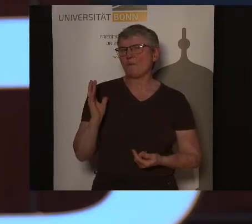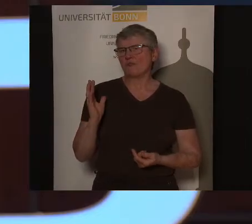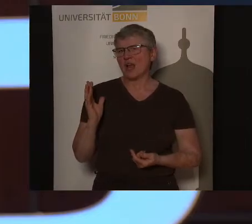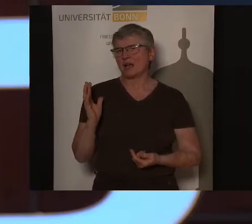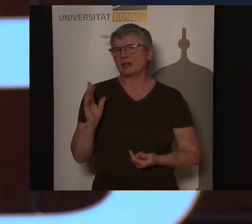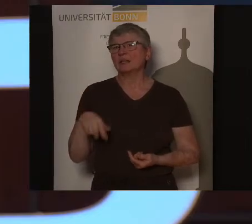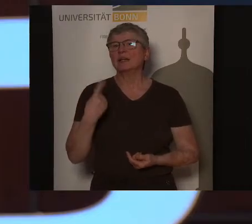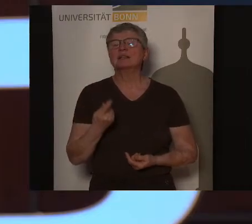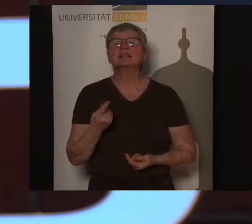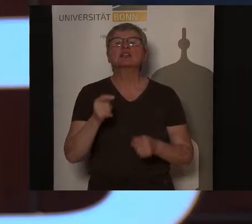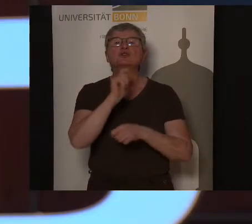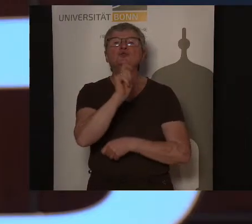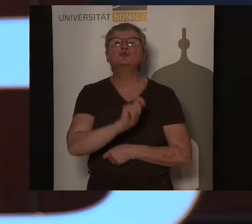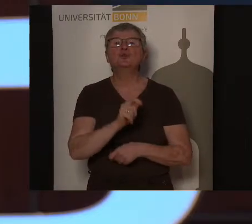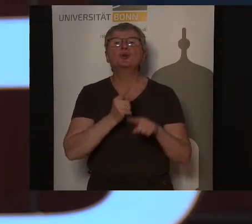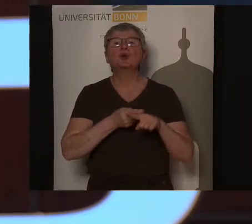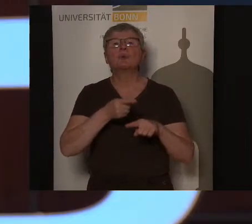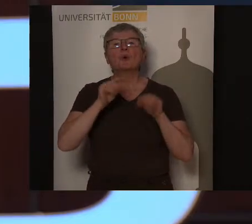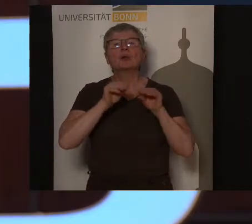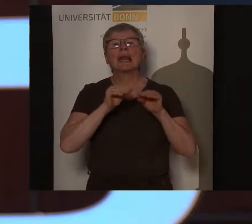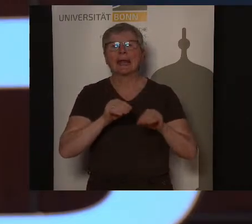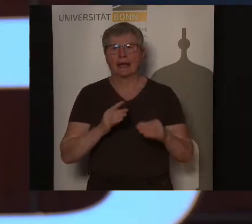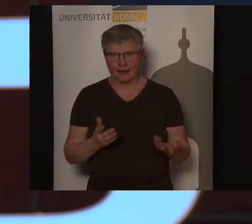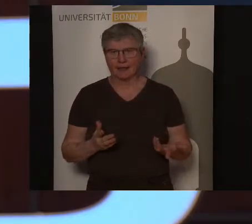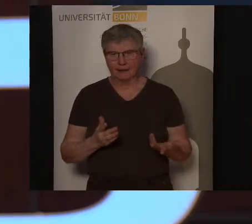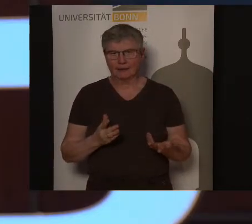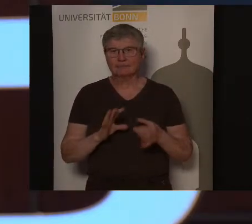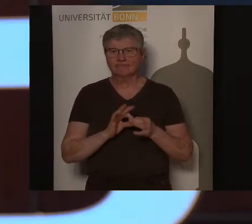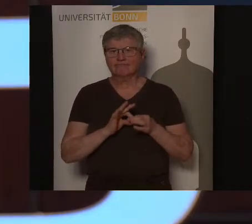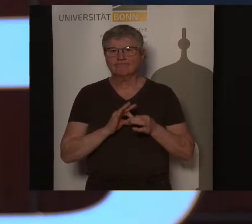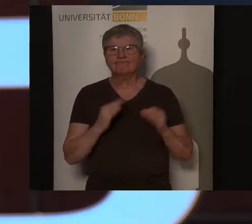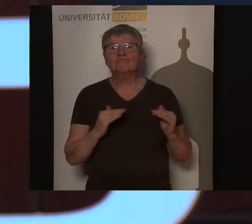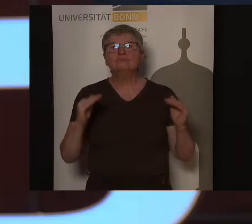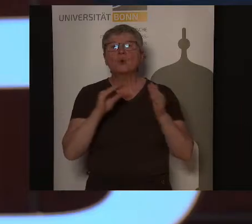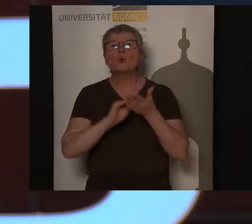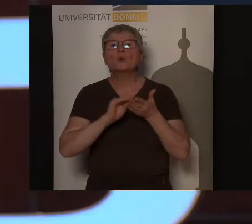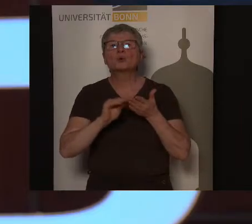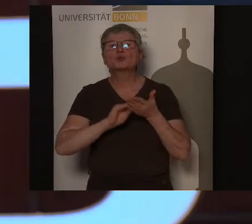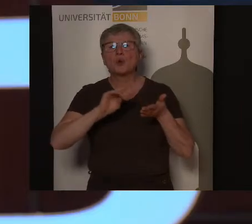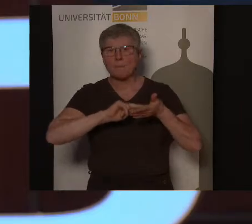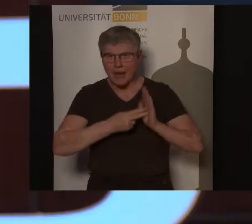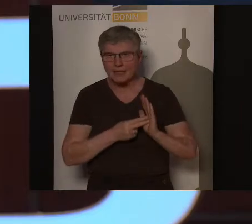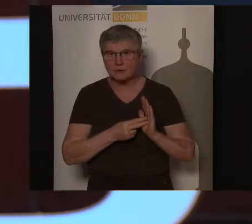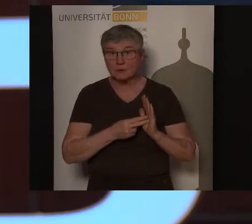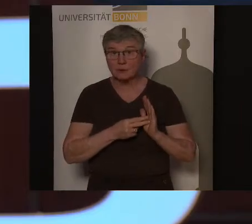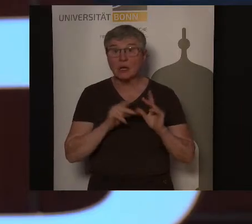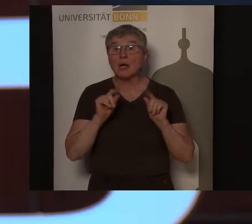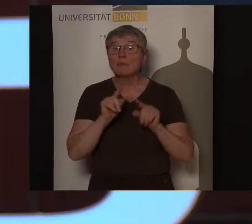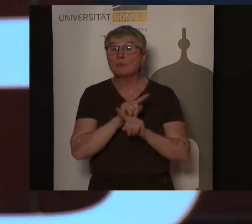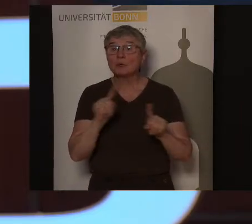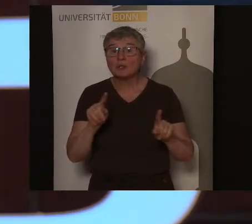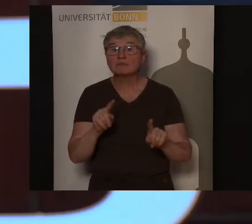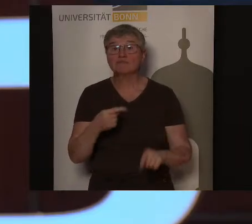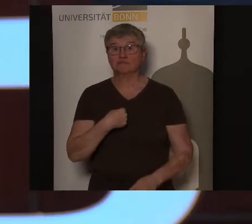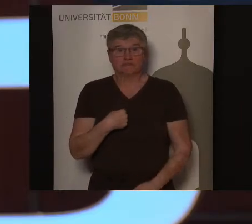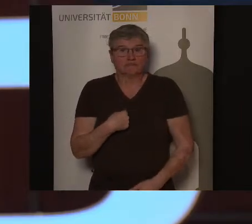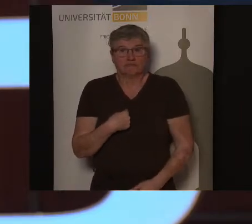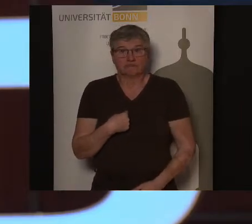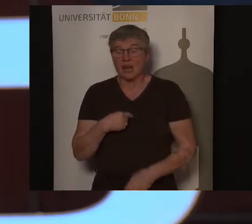for equal opportunity for some years, and now for some time I've been vice rector for teaching, learning, and